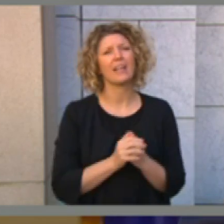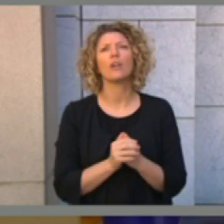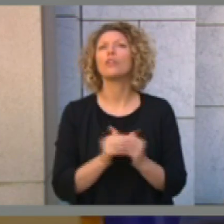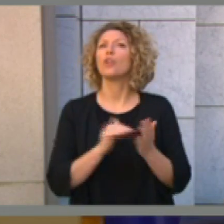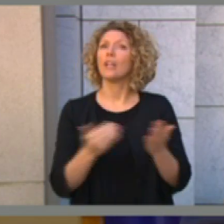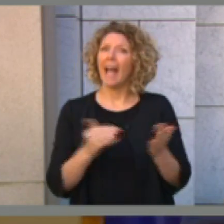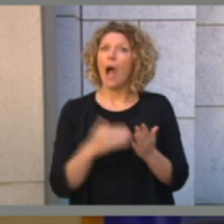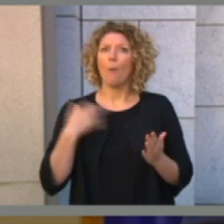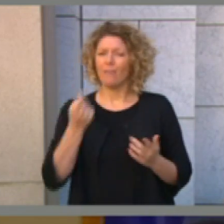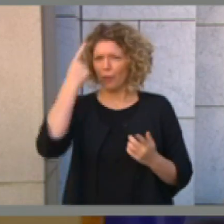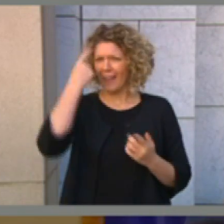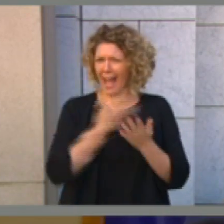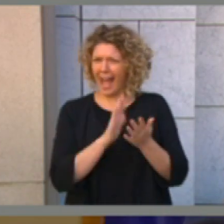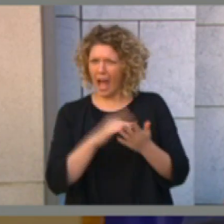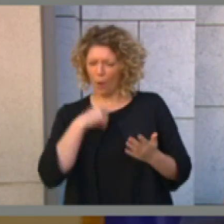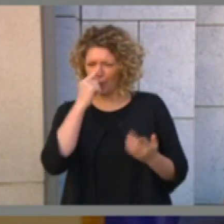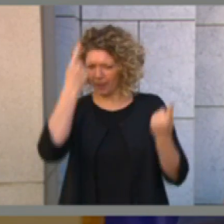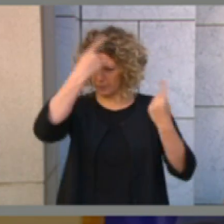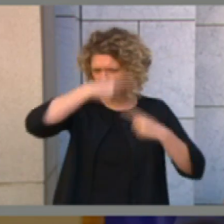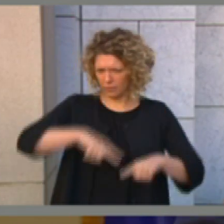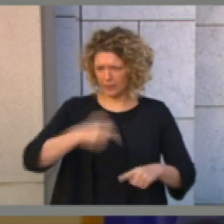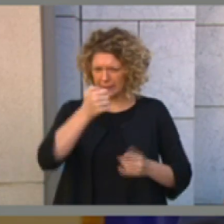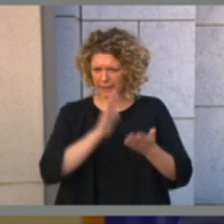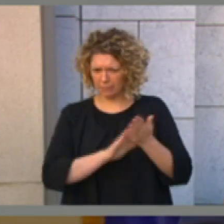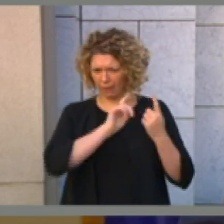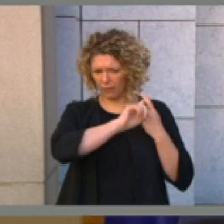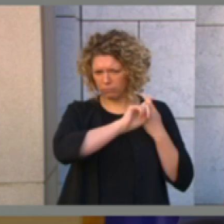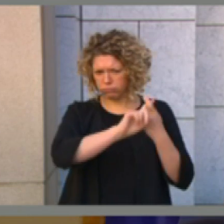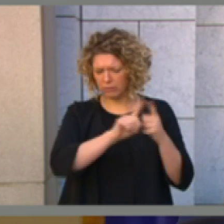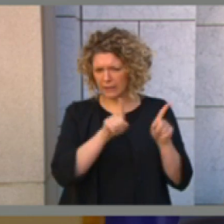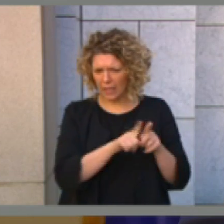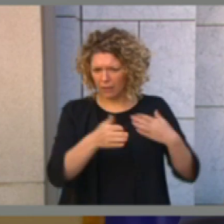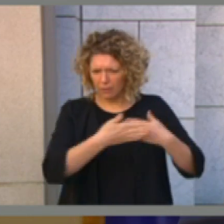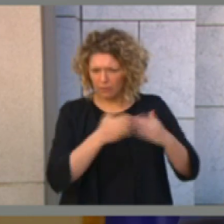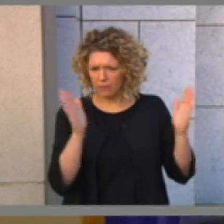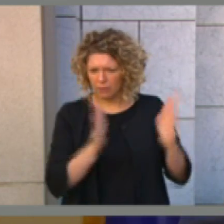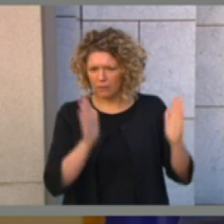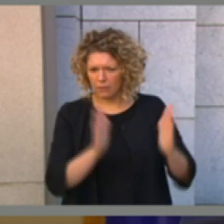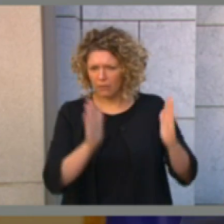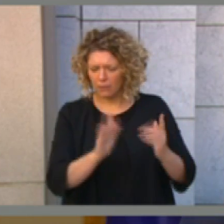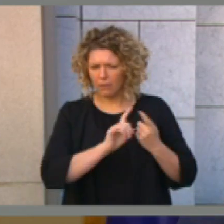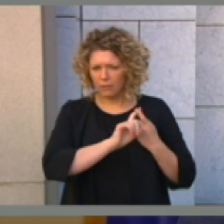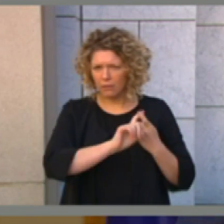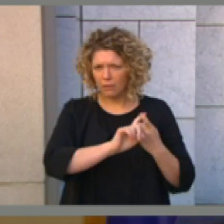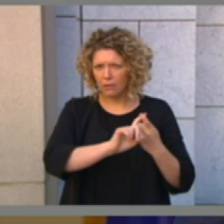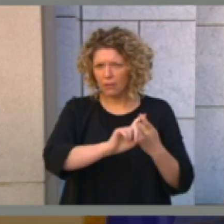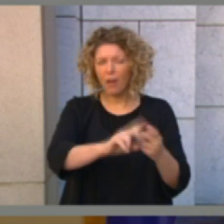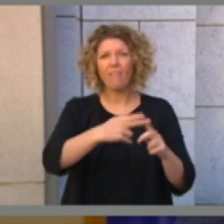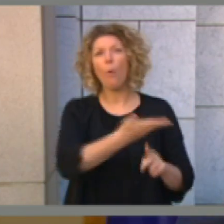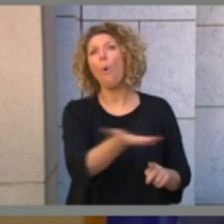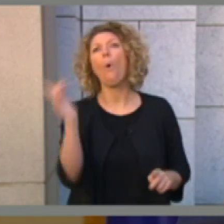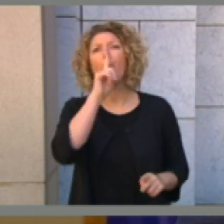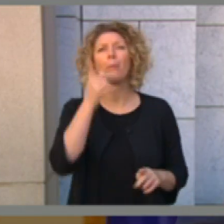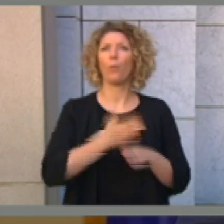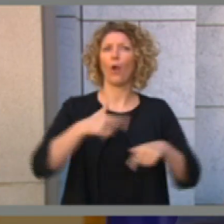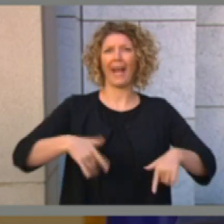able to keep doing, and you've got to be able to sustain that. And that has to be something that is achievable for all Australians, so we can